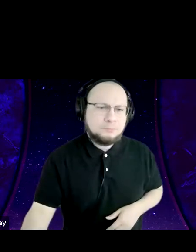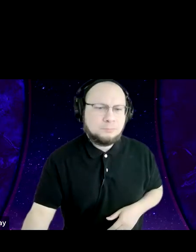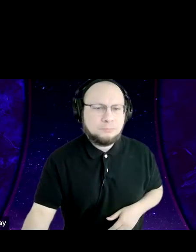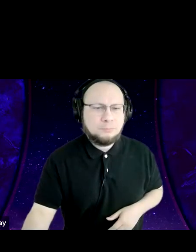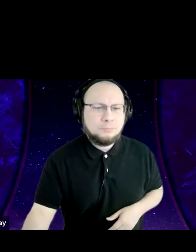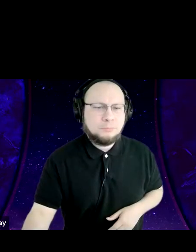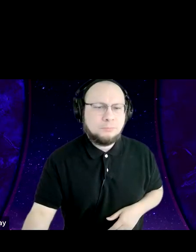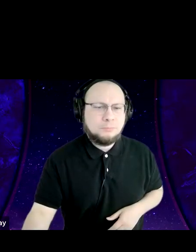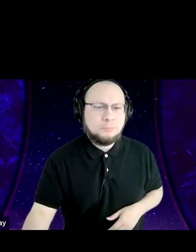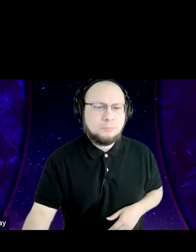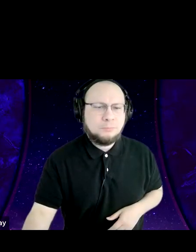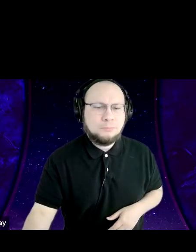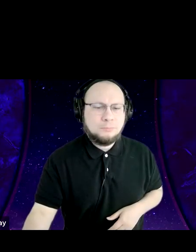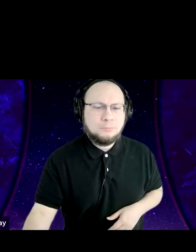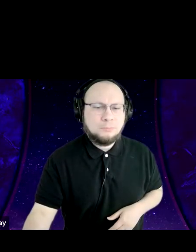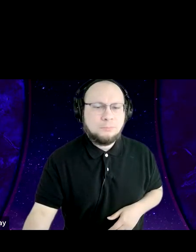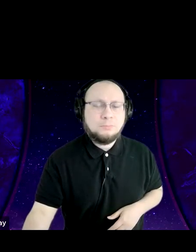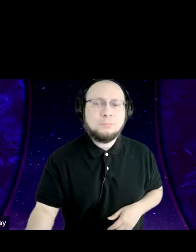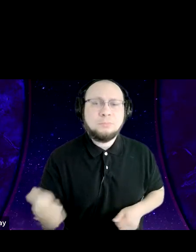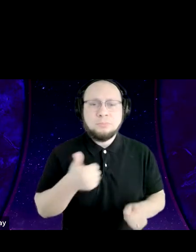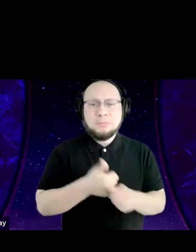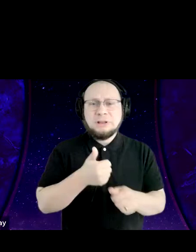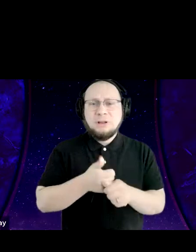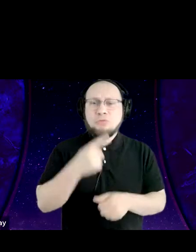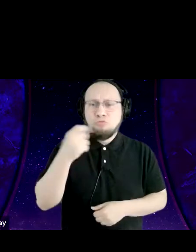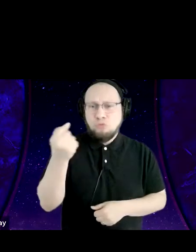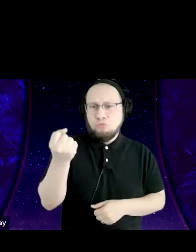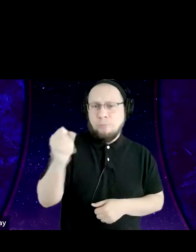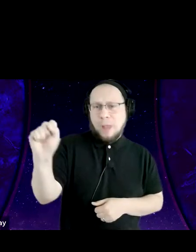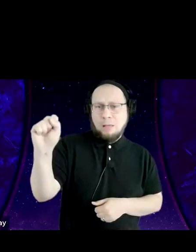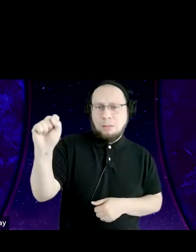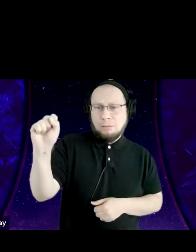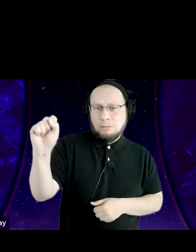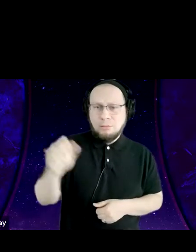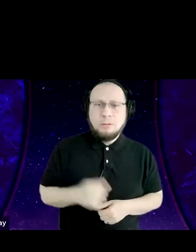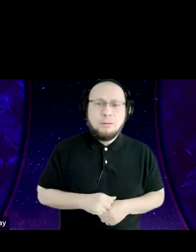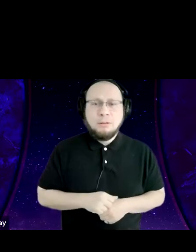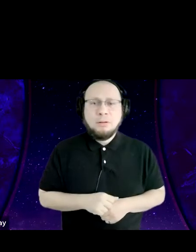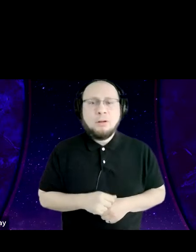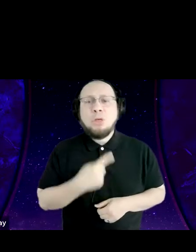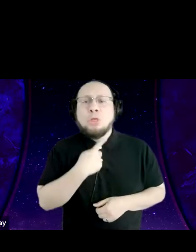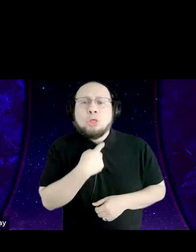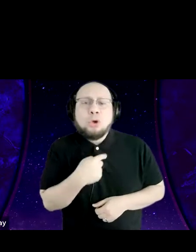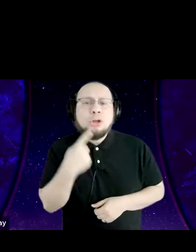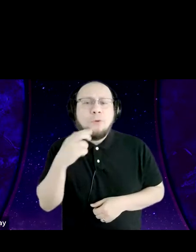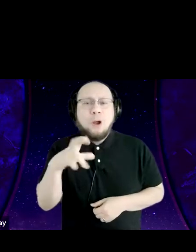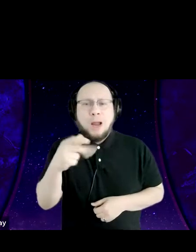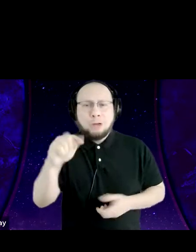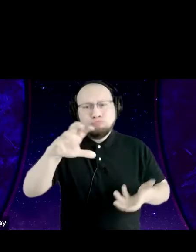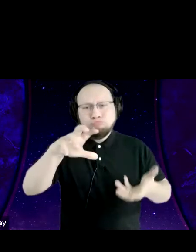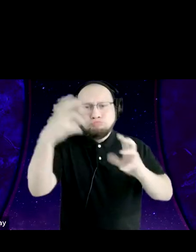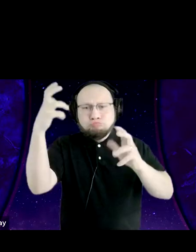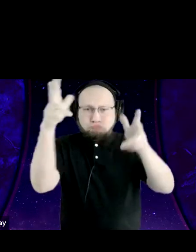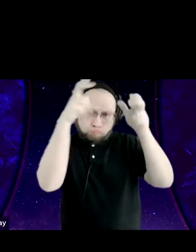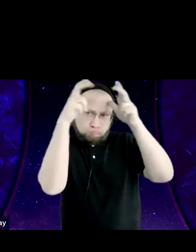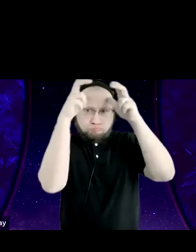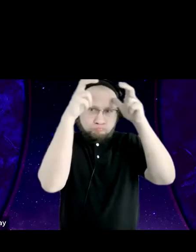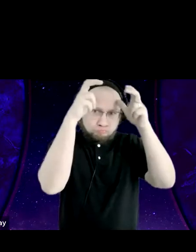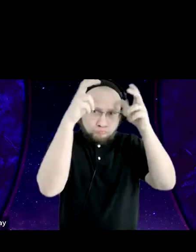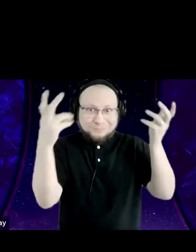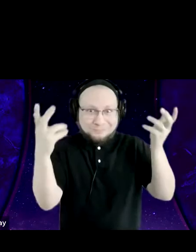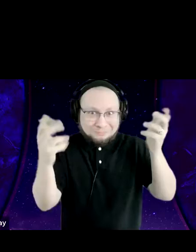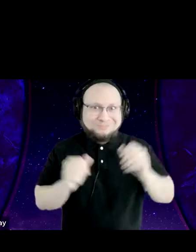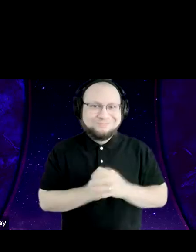Are you rebelling against inspiring some mischief, thirsty for good chaos? Well, master vax or both, I